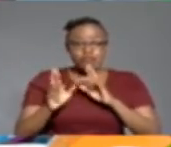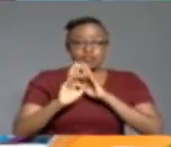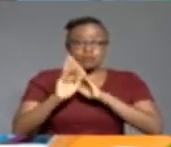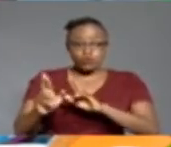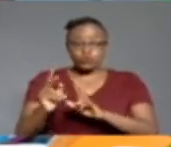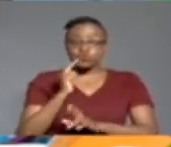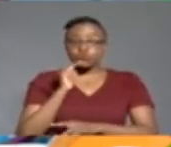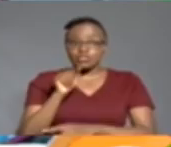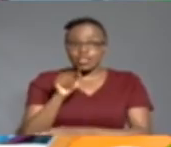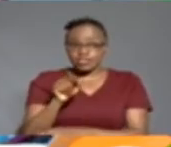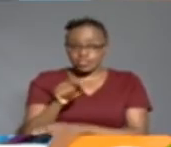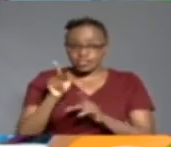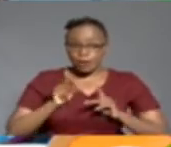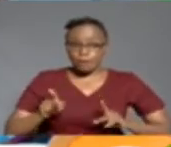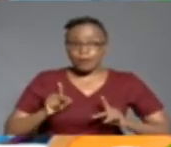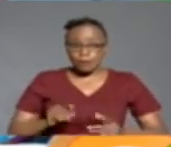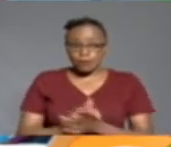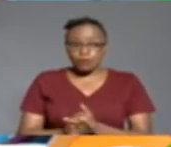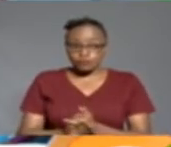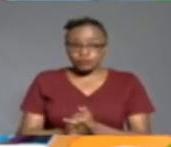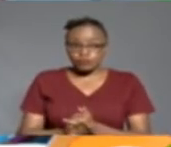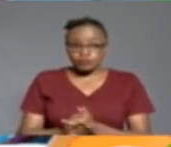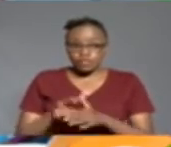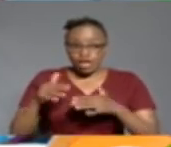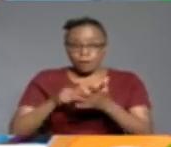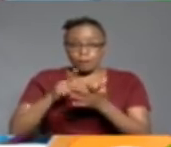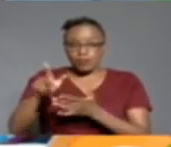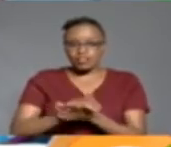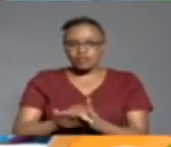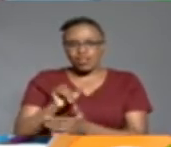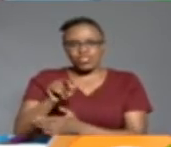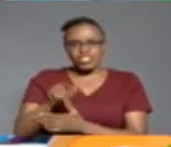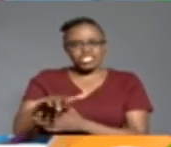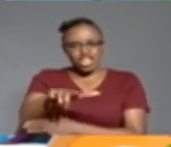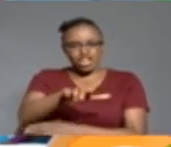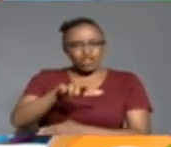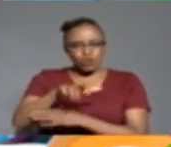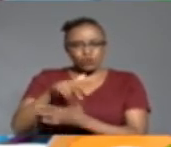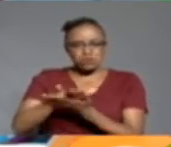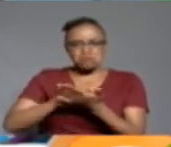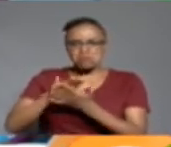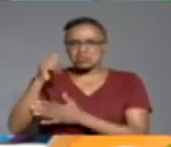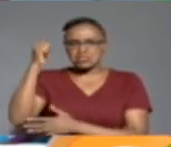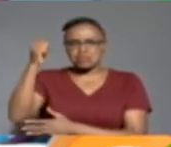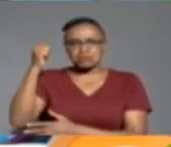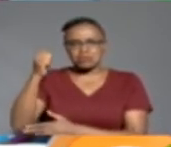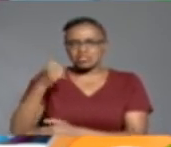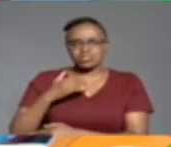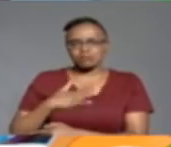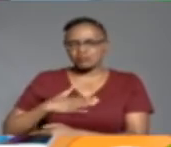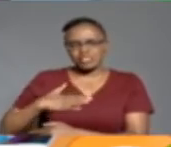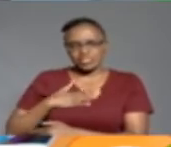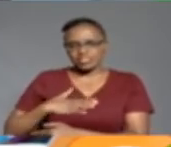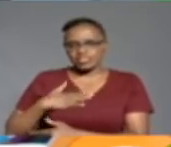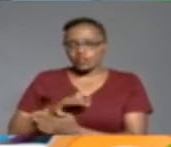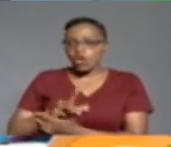to see whether those people have been paid. Chair, he's now playing local basic politics. Keep off Kang’ata.